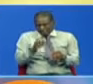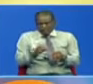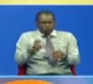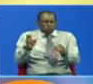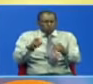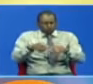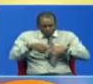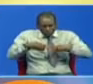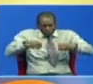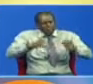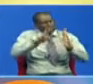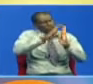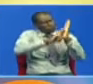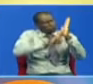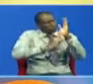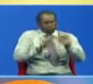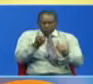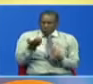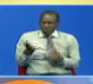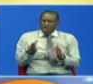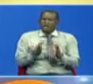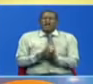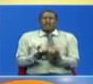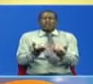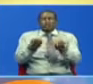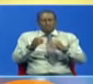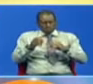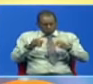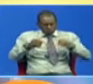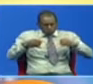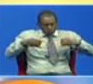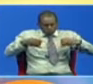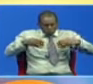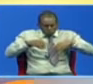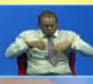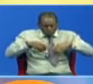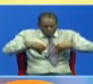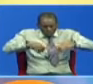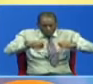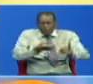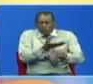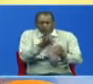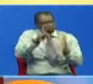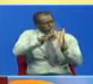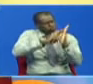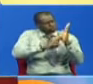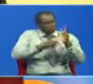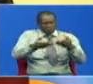in place, and we need to follow very strictly those containment measures.